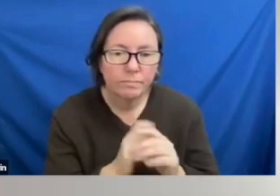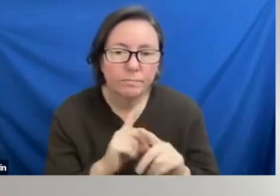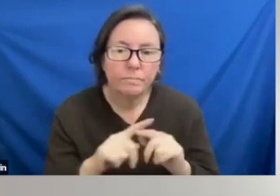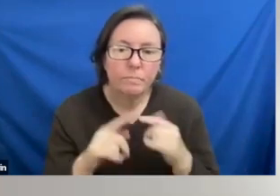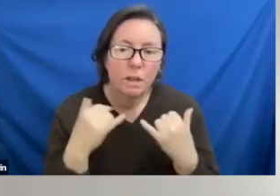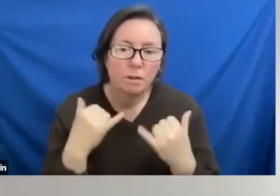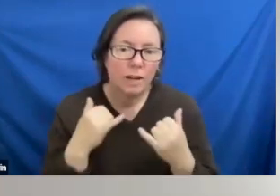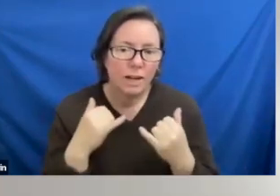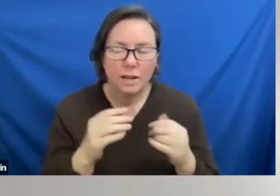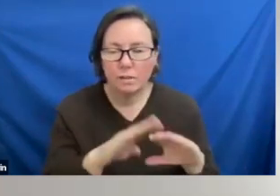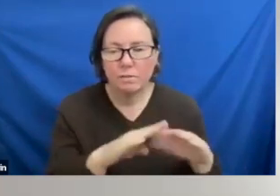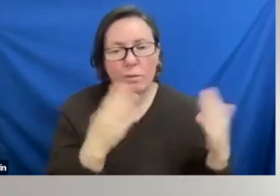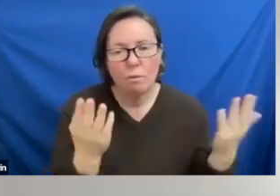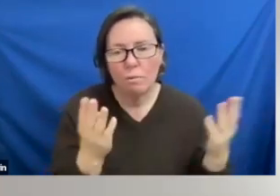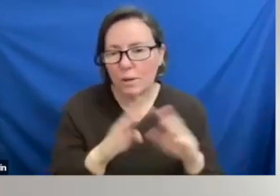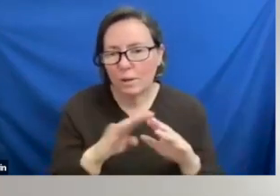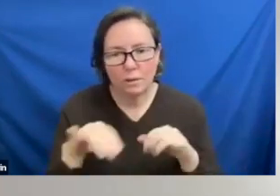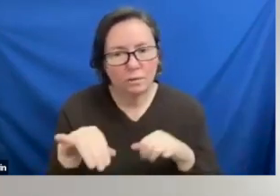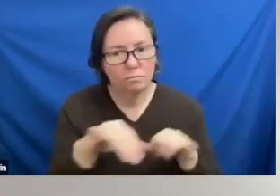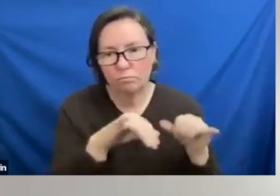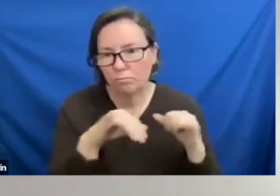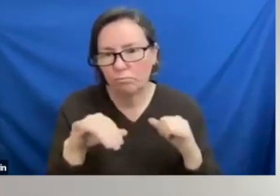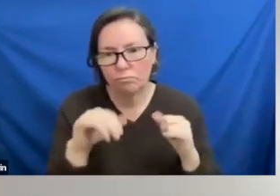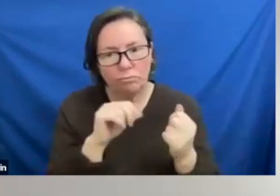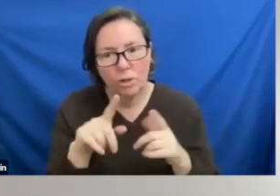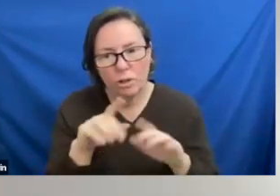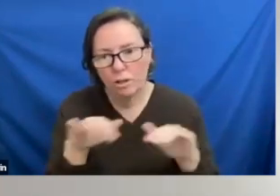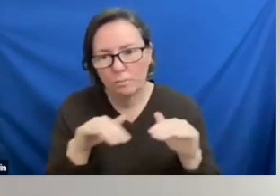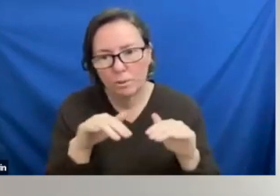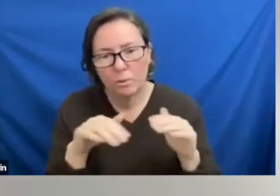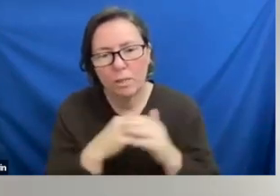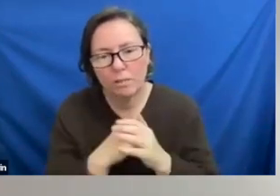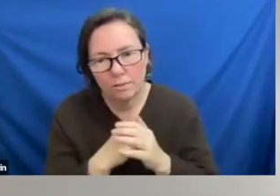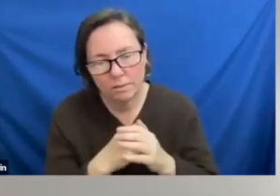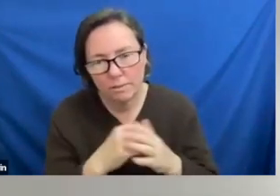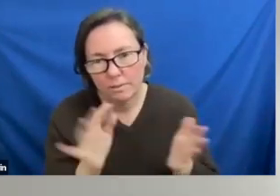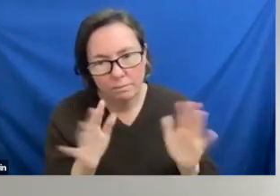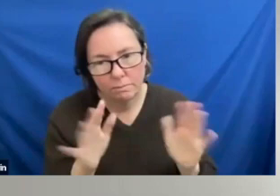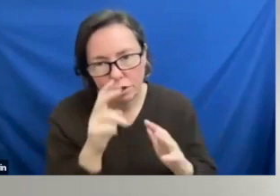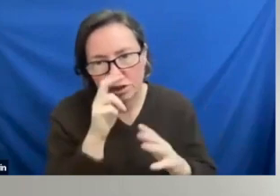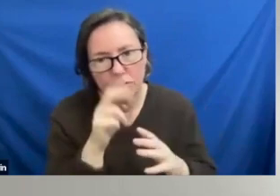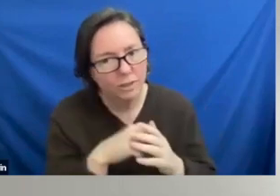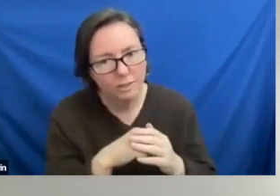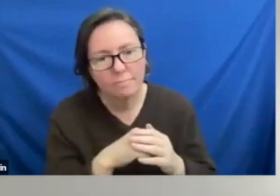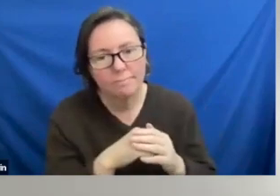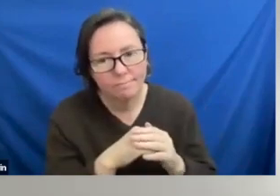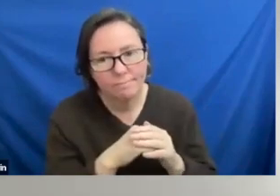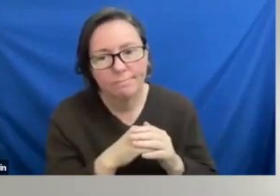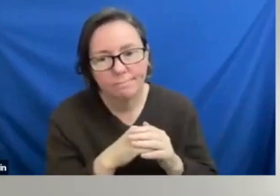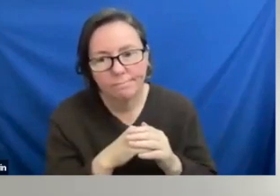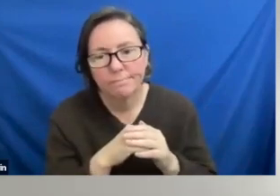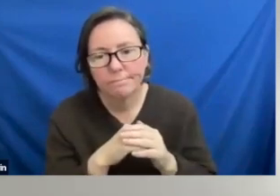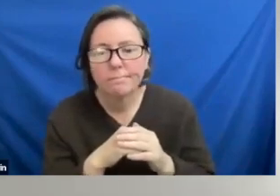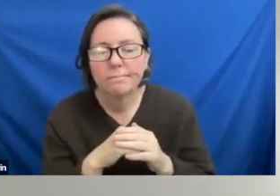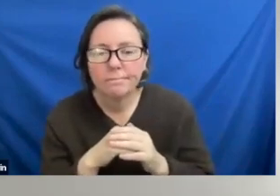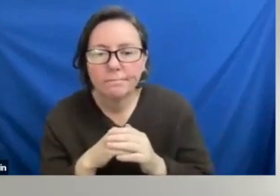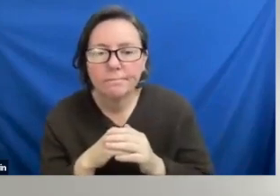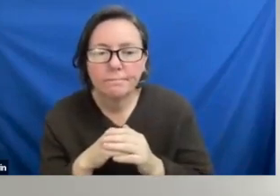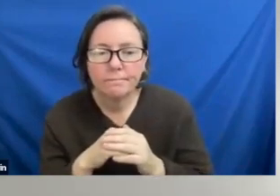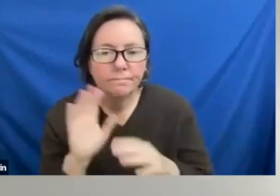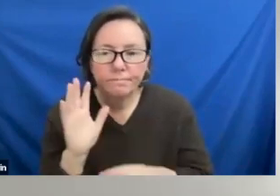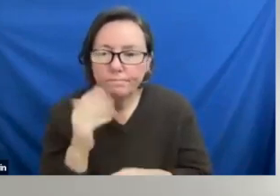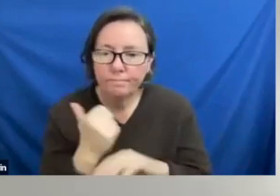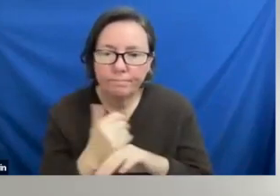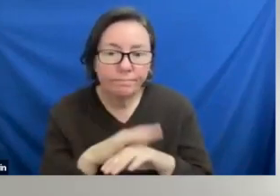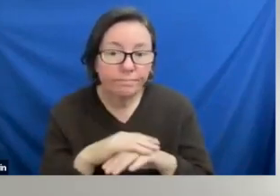now, our schedule is pretty strict throughout the season. Based on